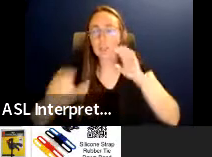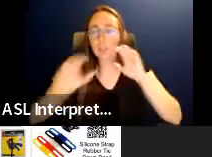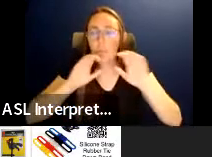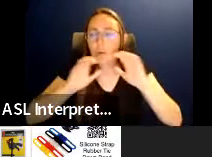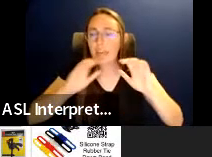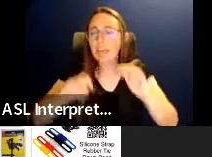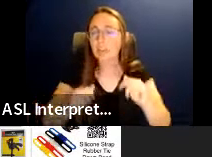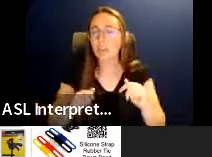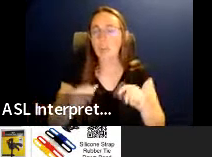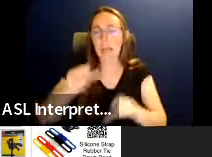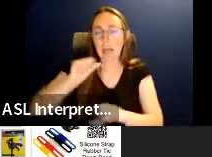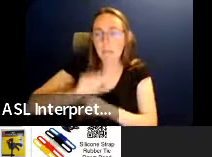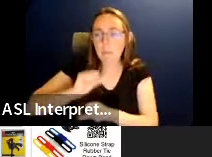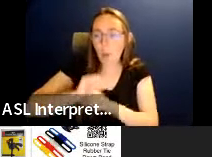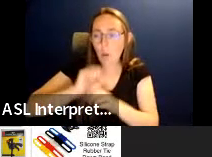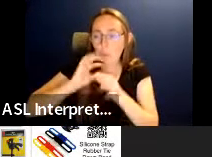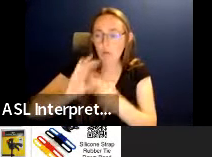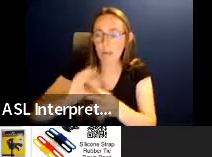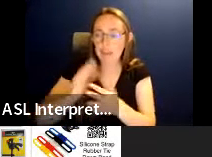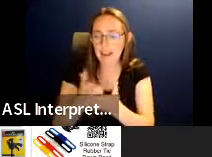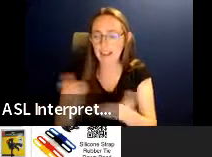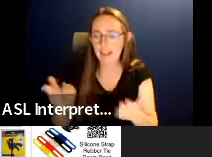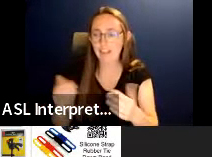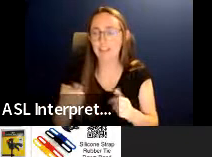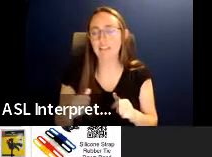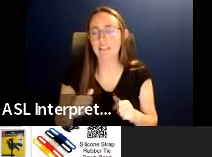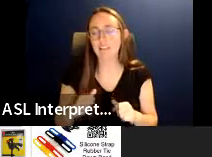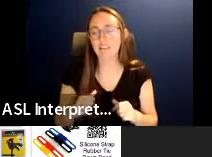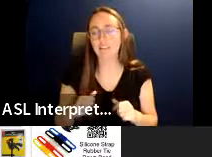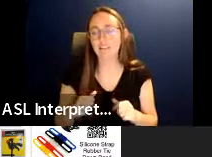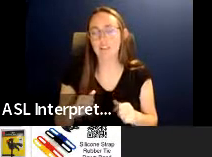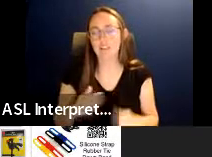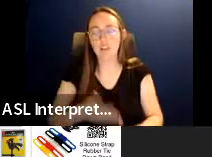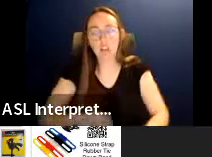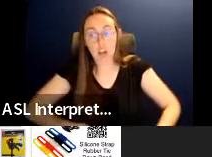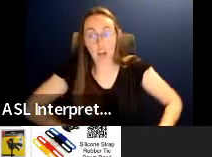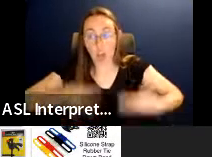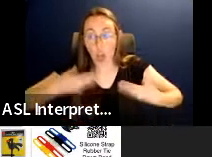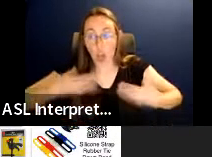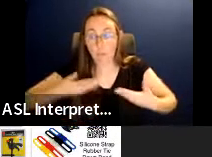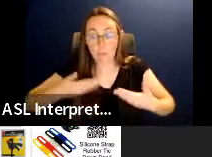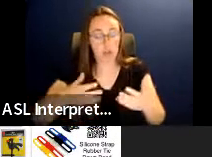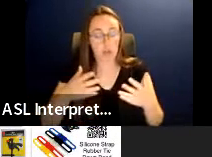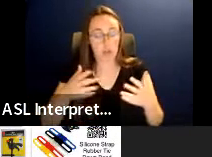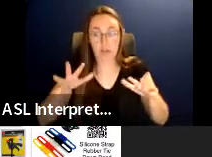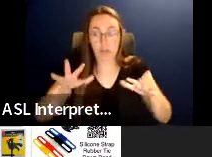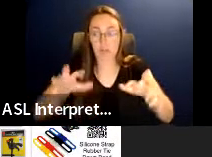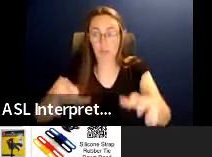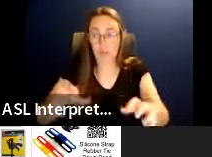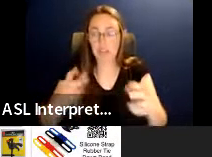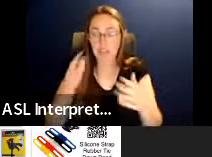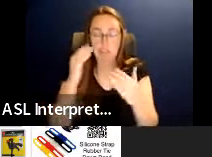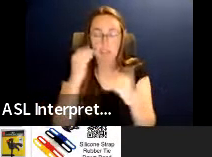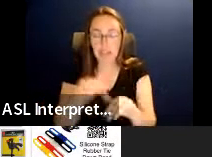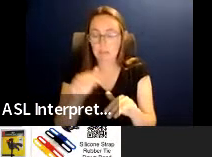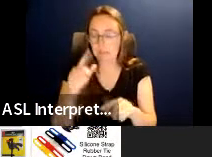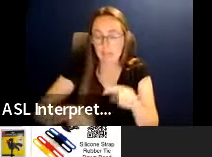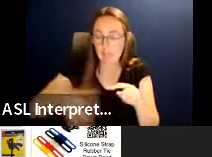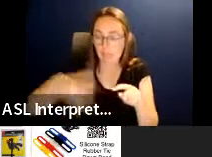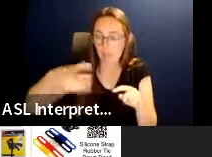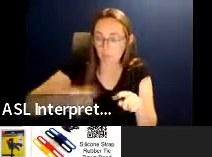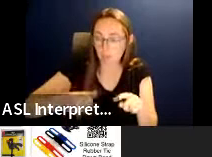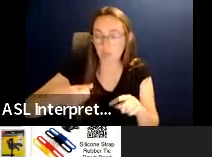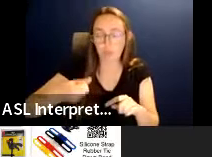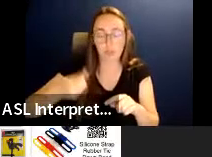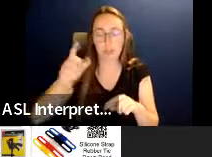communication, employment related things, upper extremity, grasping limitations. So this gives you just examples of